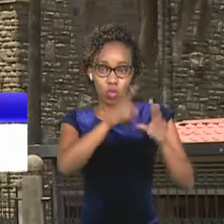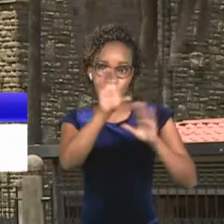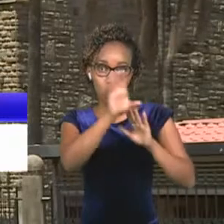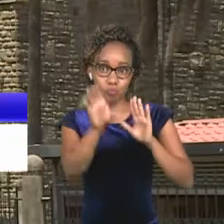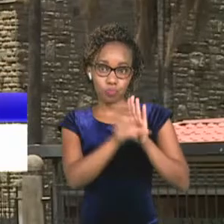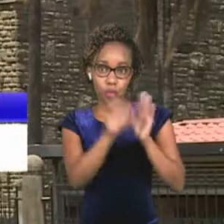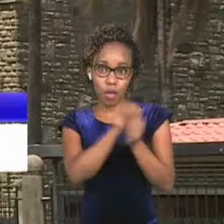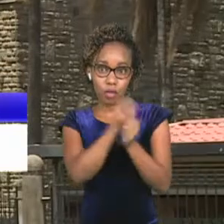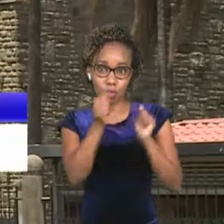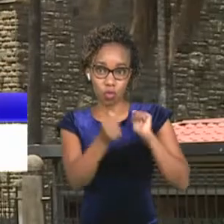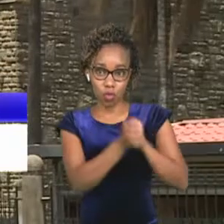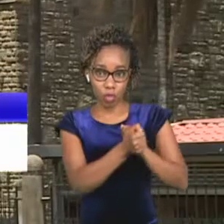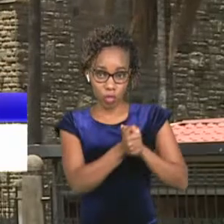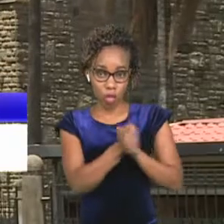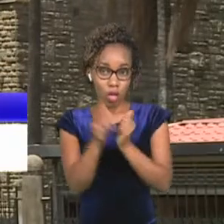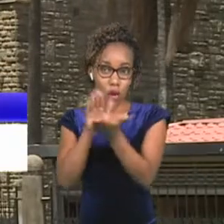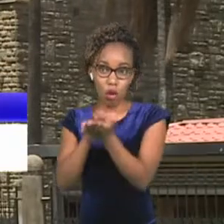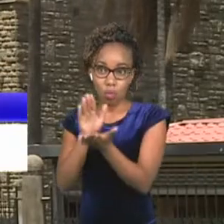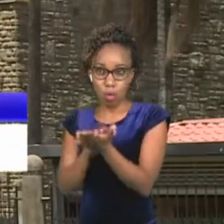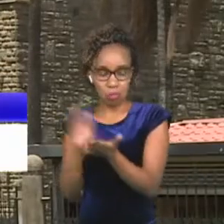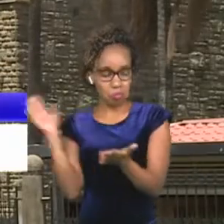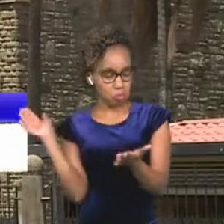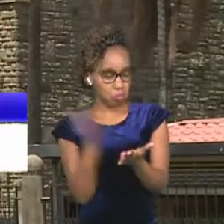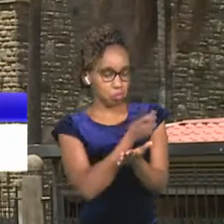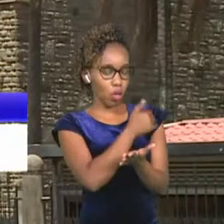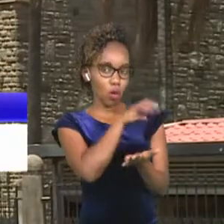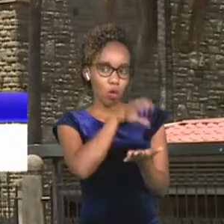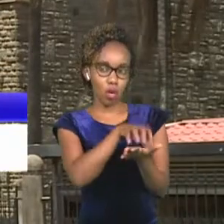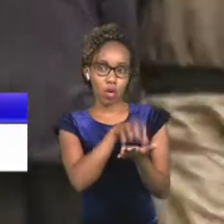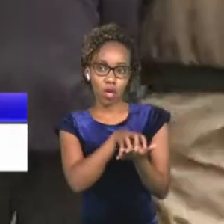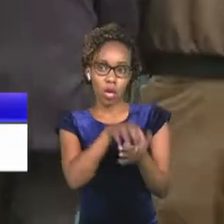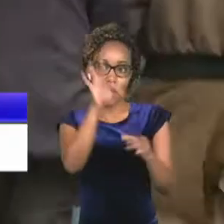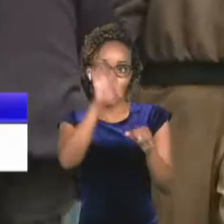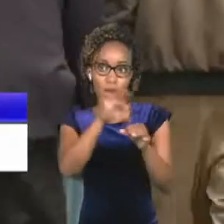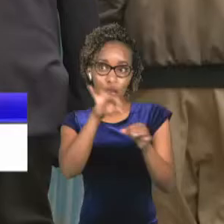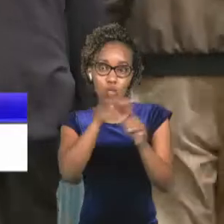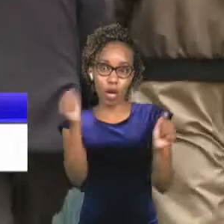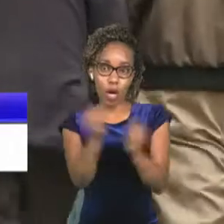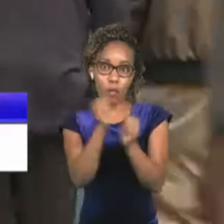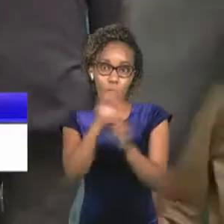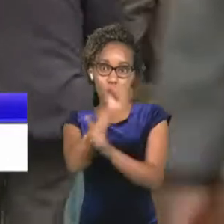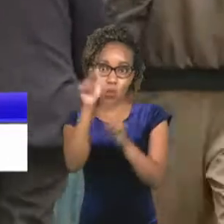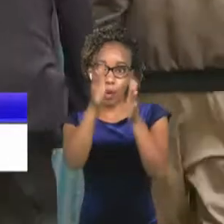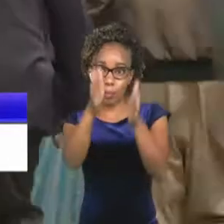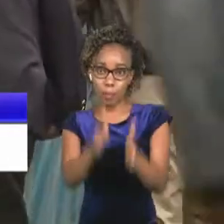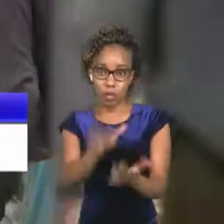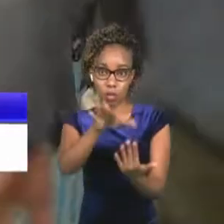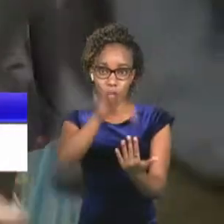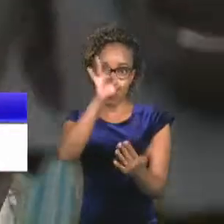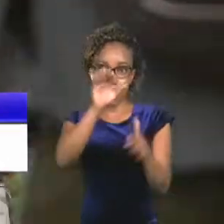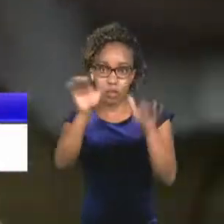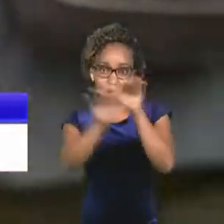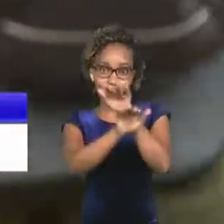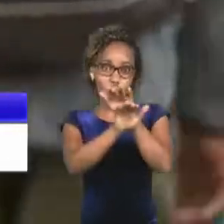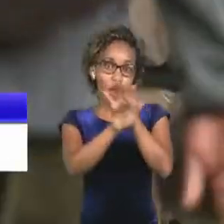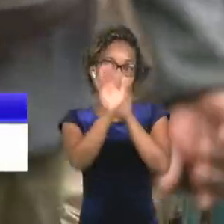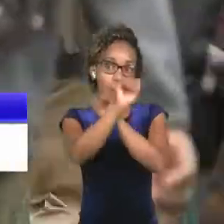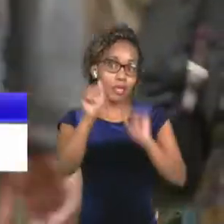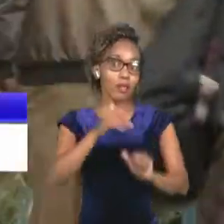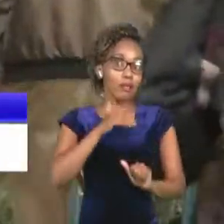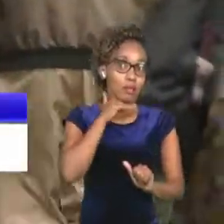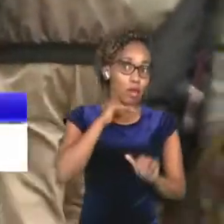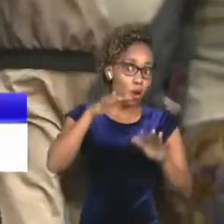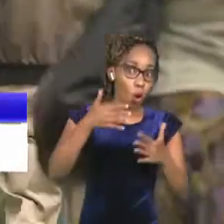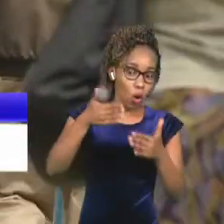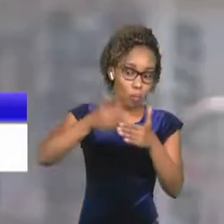Amendment Bill is the suggestion to remove the condition that fresh elections be held when a person nominated as deputy president dies or